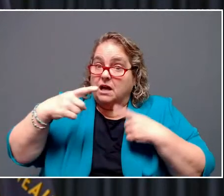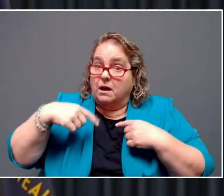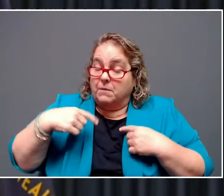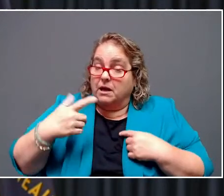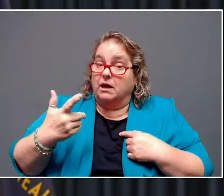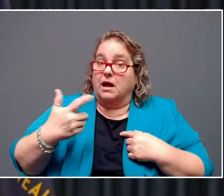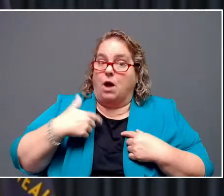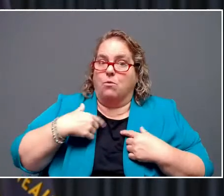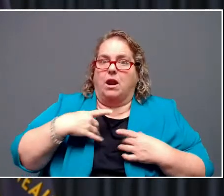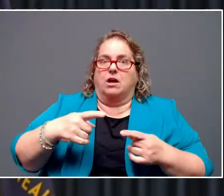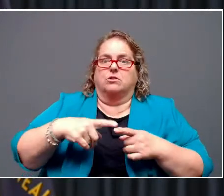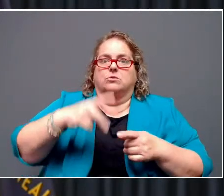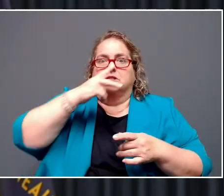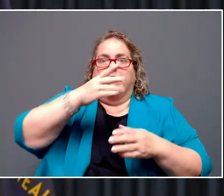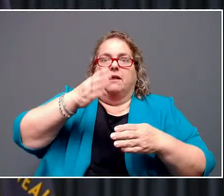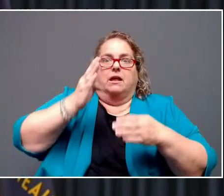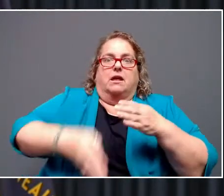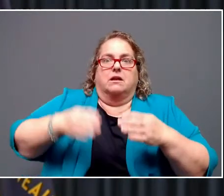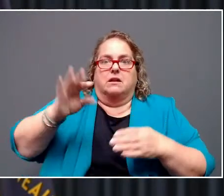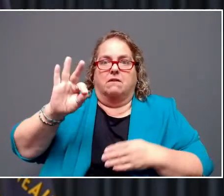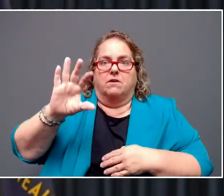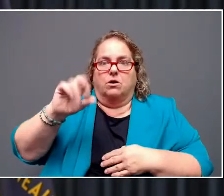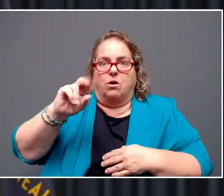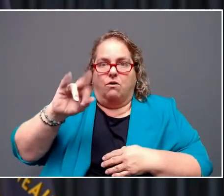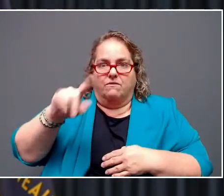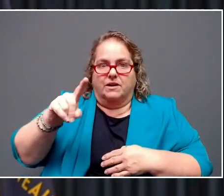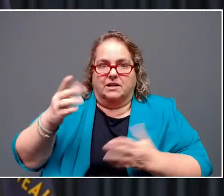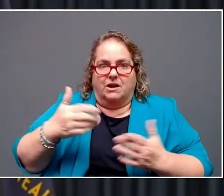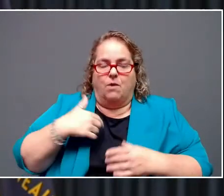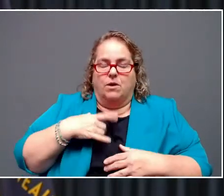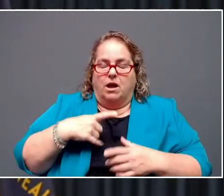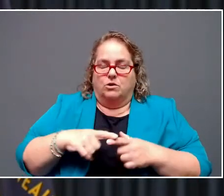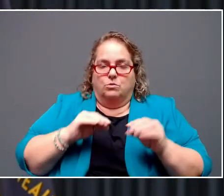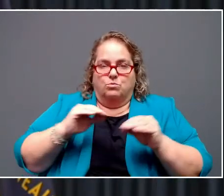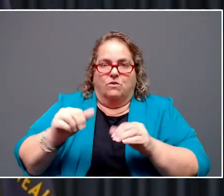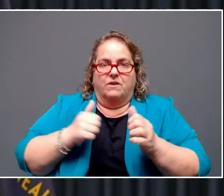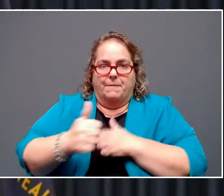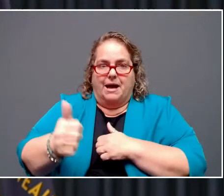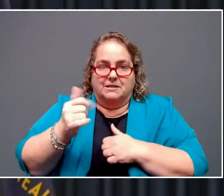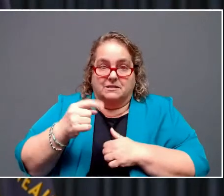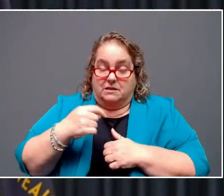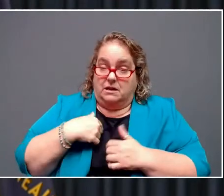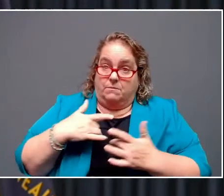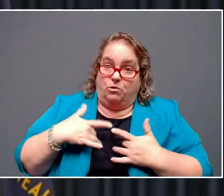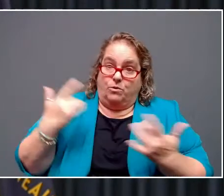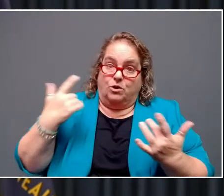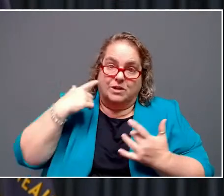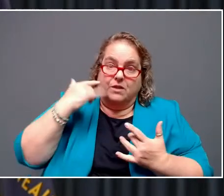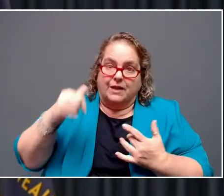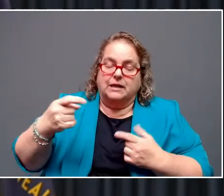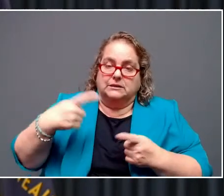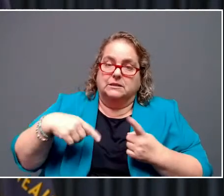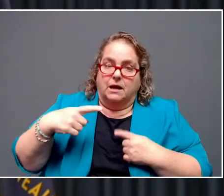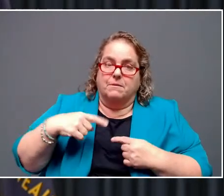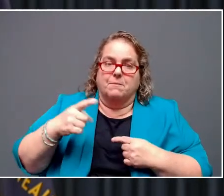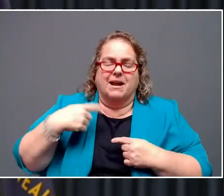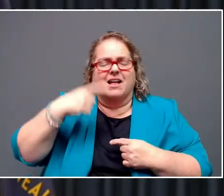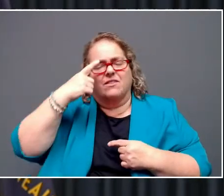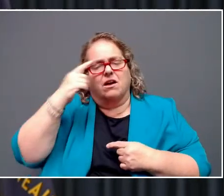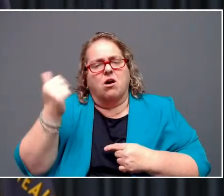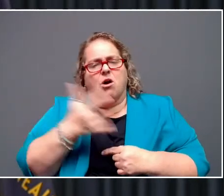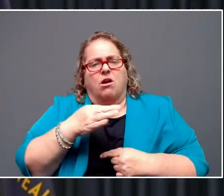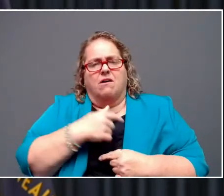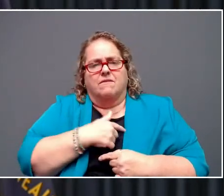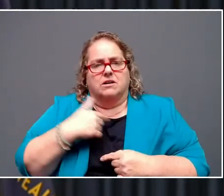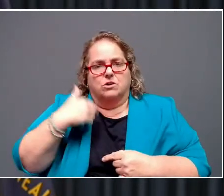be here. I'd like to move past it. I think all of us know a lot of